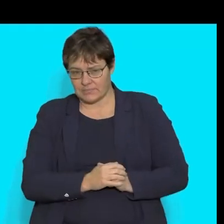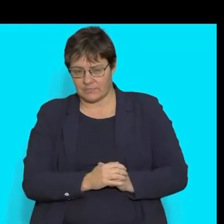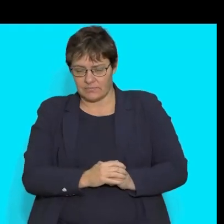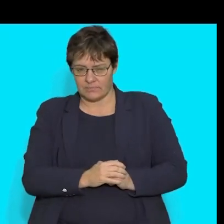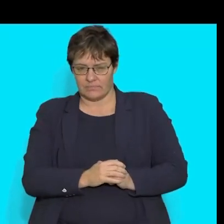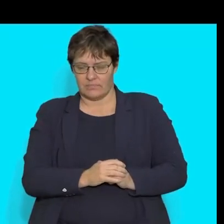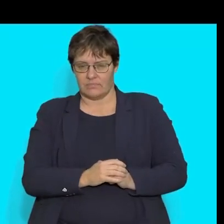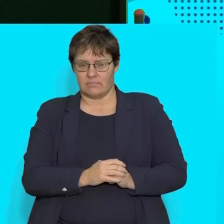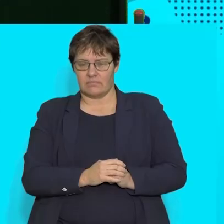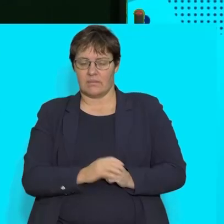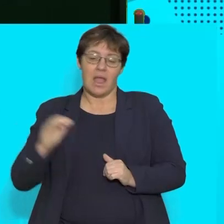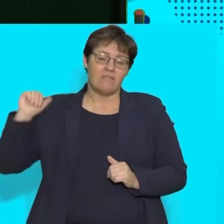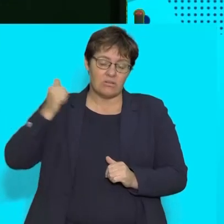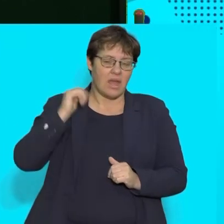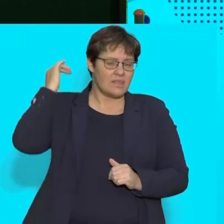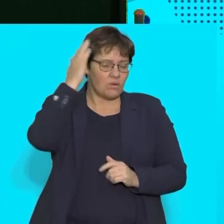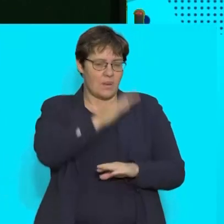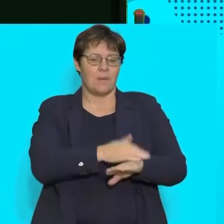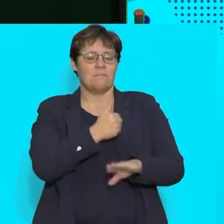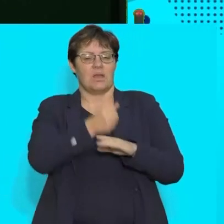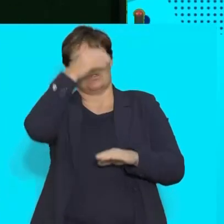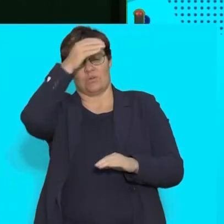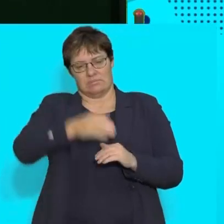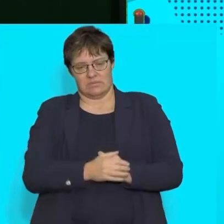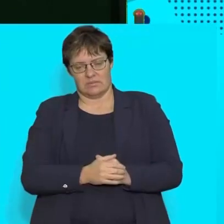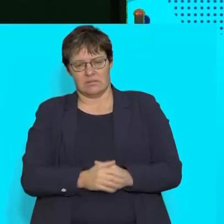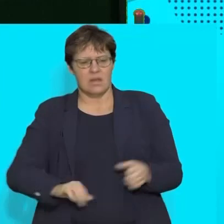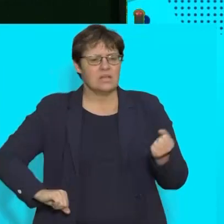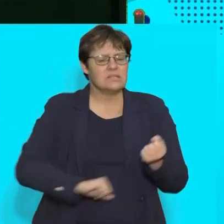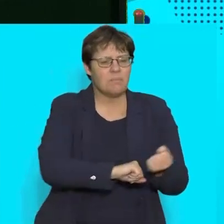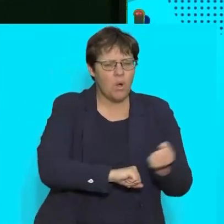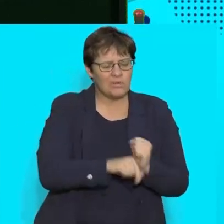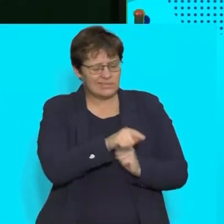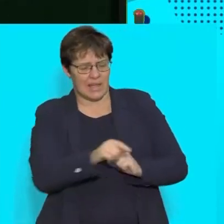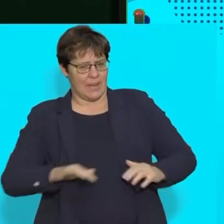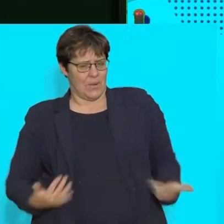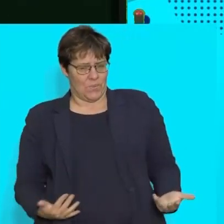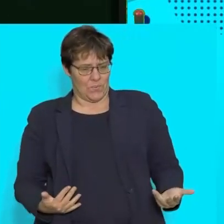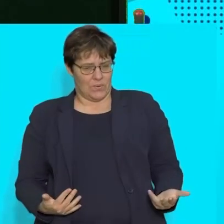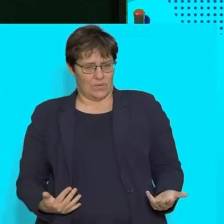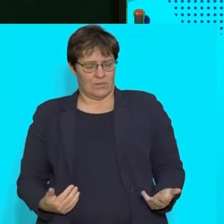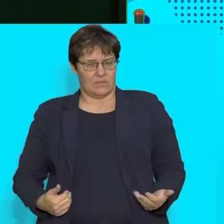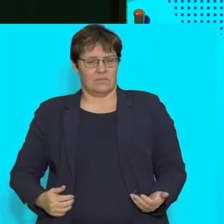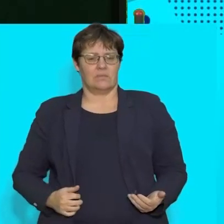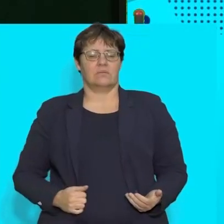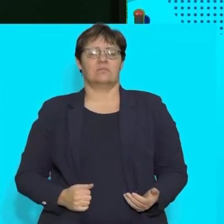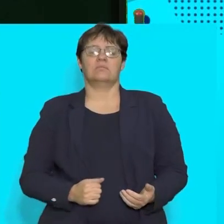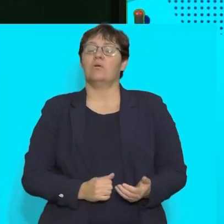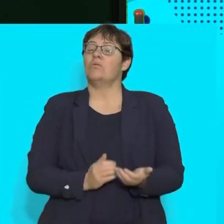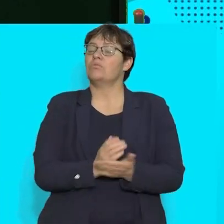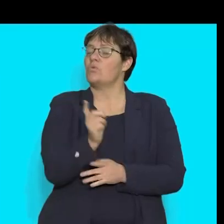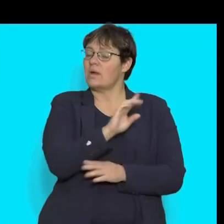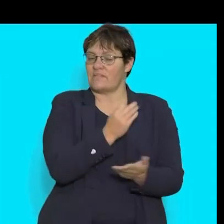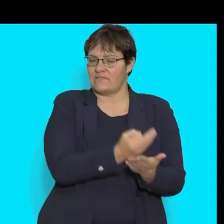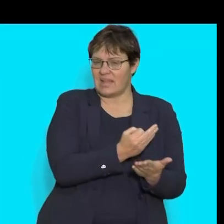mentioned, evolution is a theoretical based concept. How do we support our understanding of that? As I mentioned earlier,